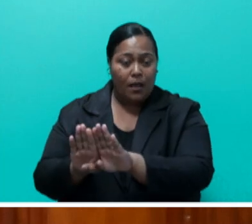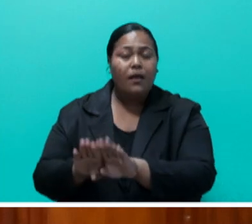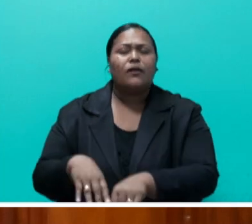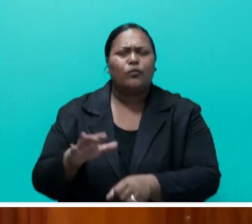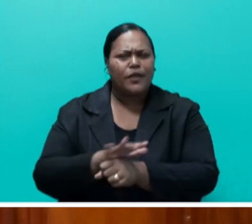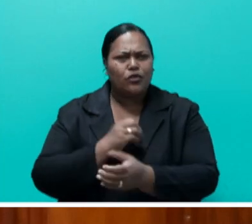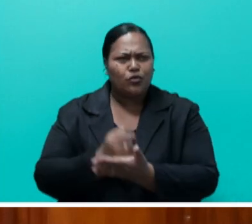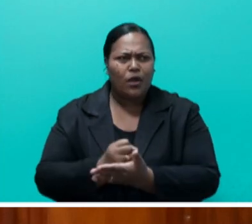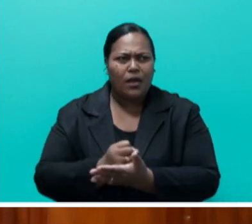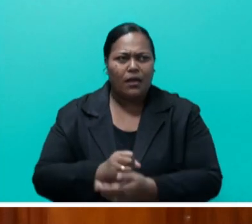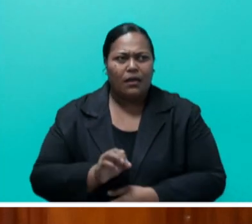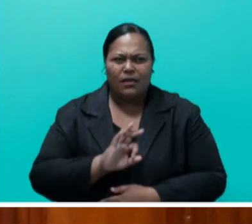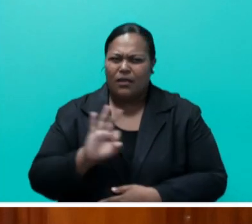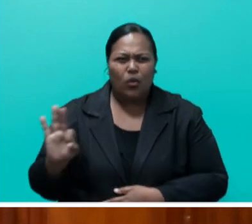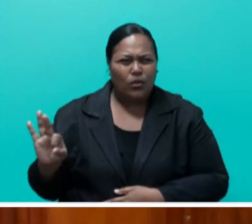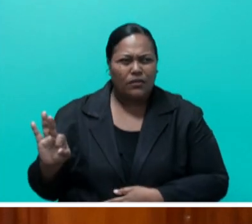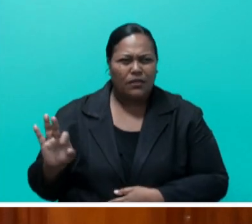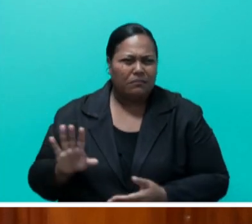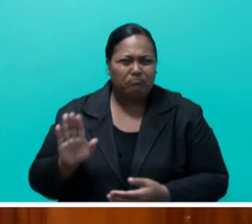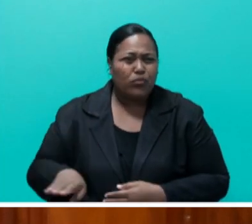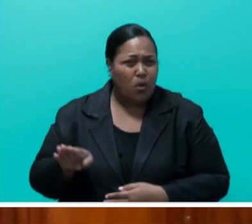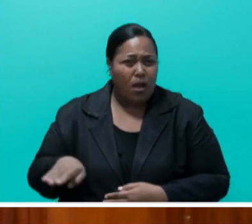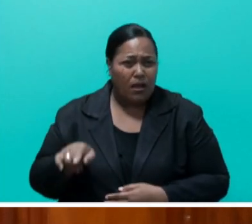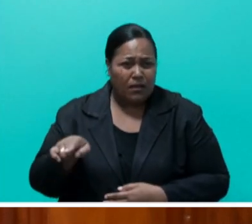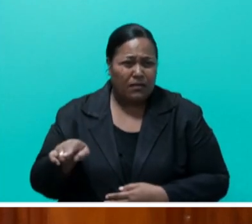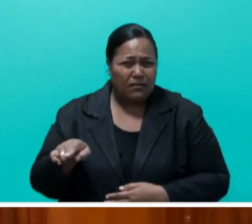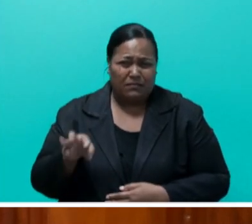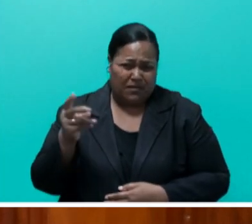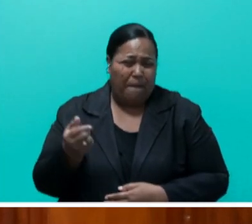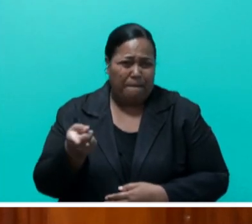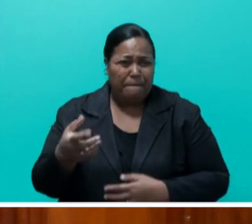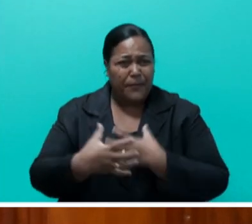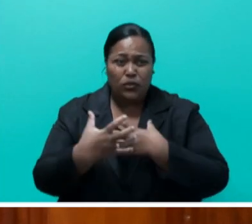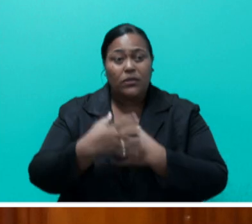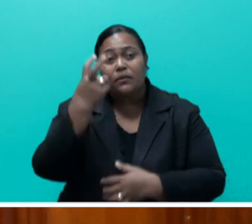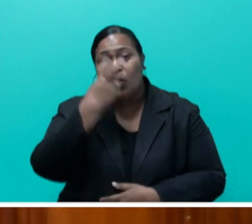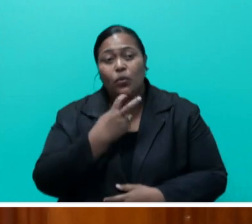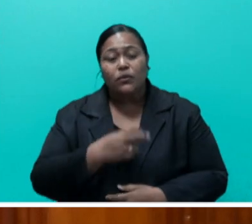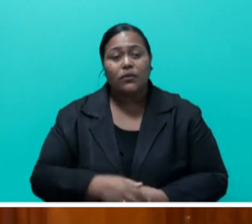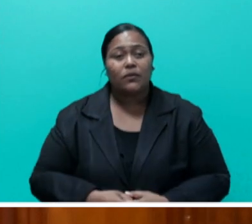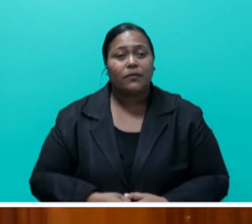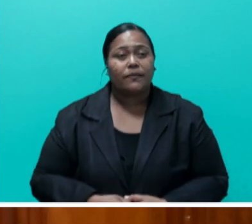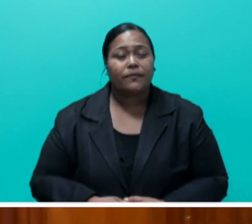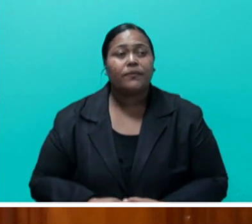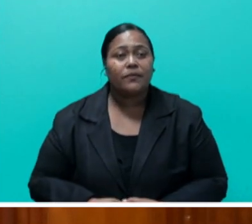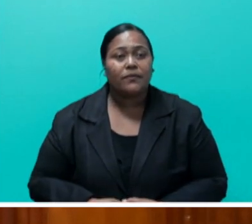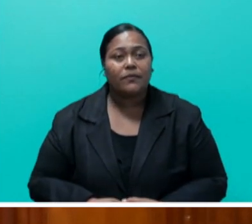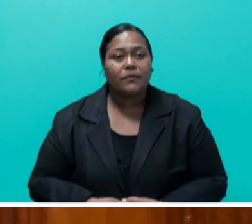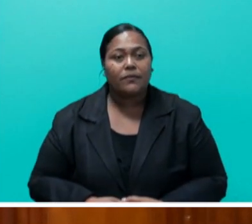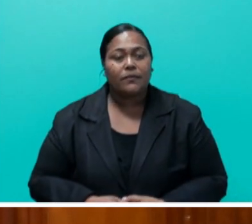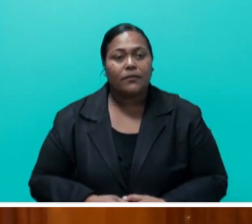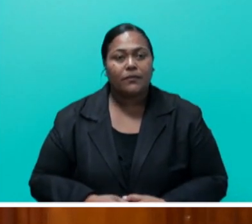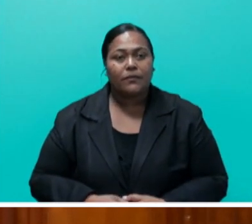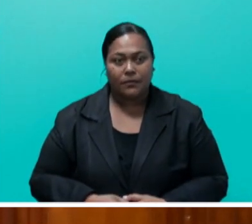as porous as some may seem? And at the forefront is obviously